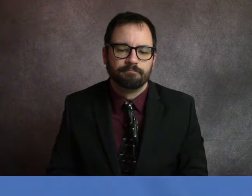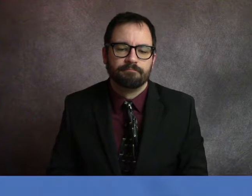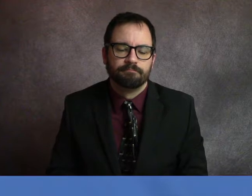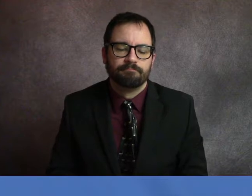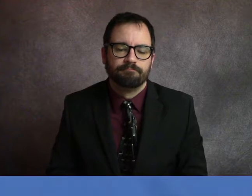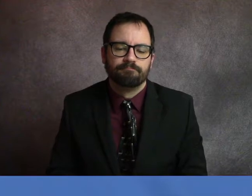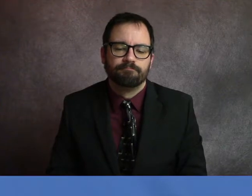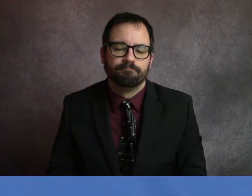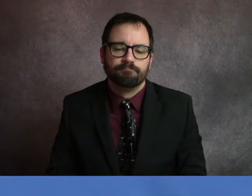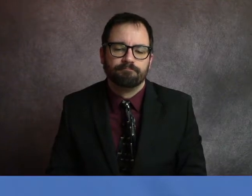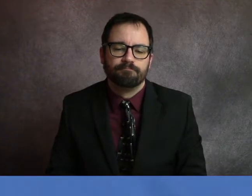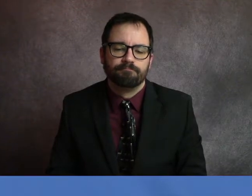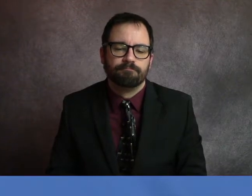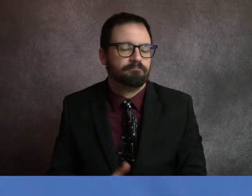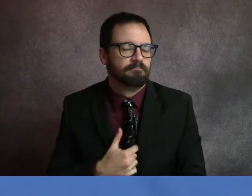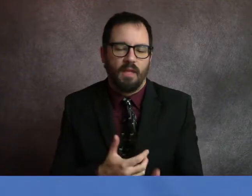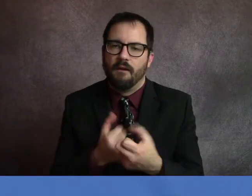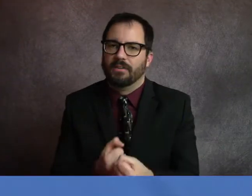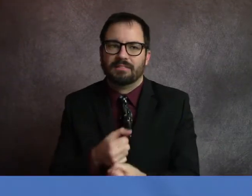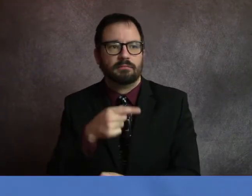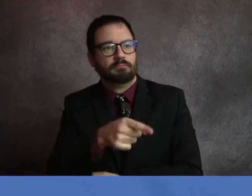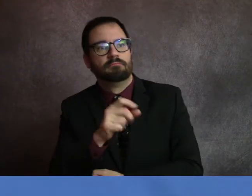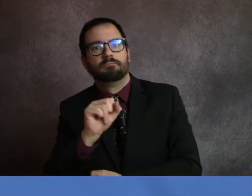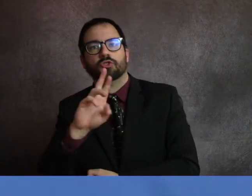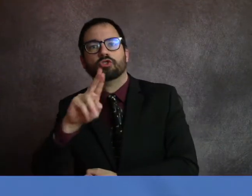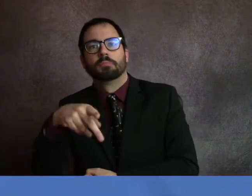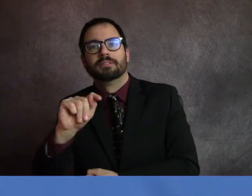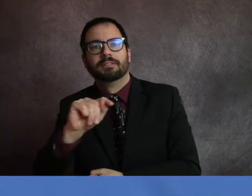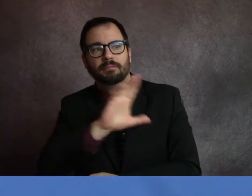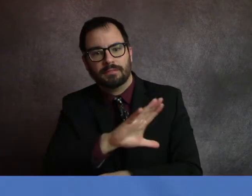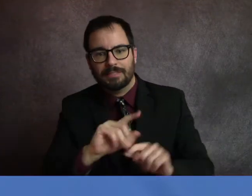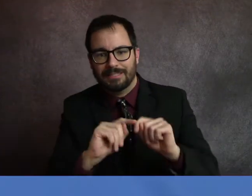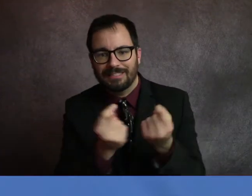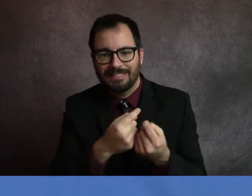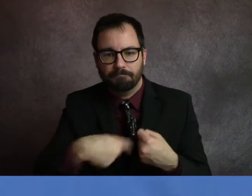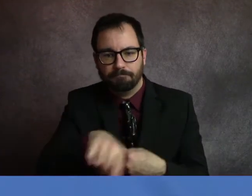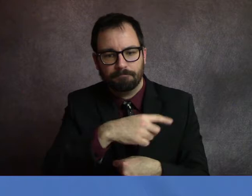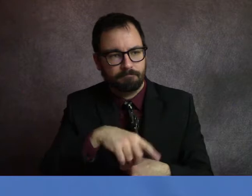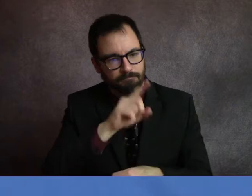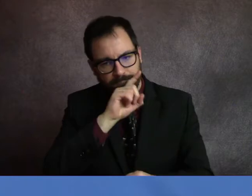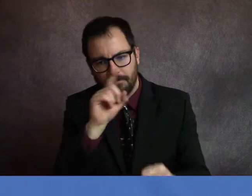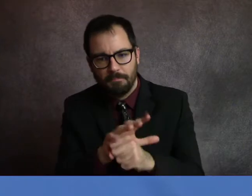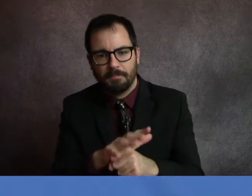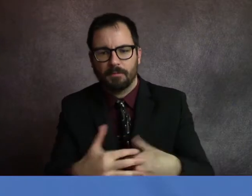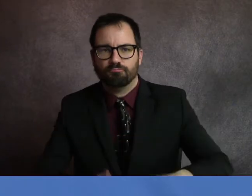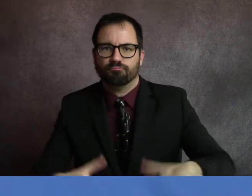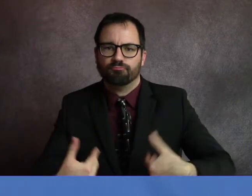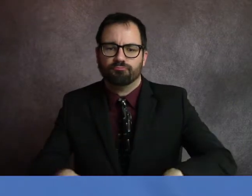absolute confidence in Superintendent Brenda Casilius and her team's commitment to these values and all of this work.